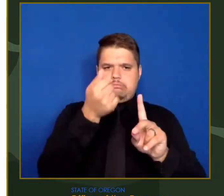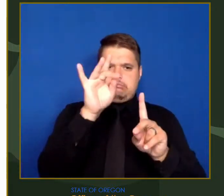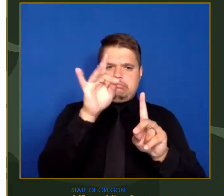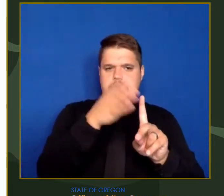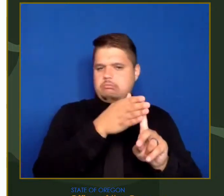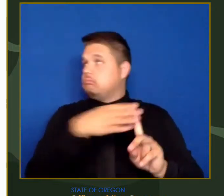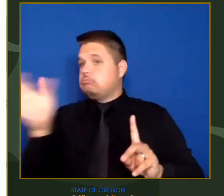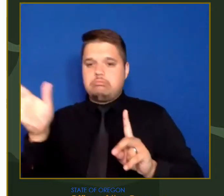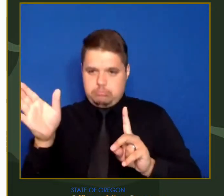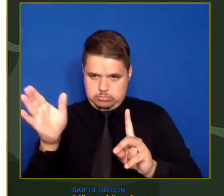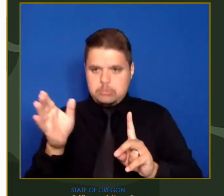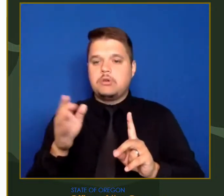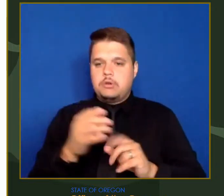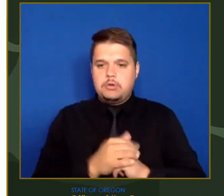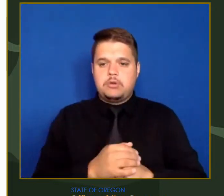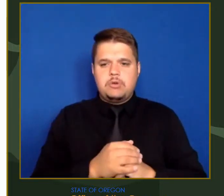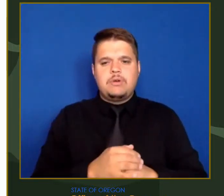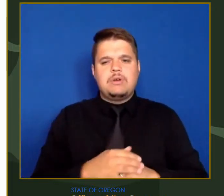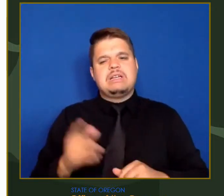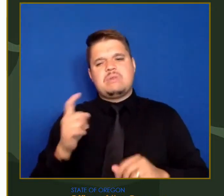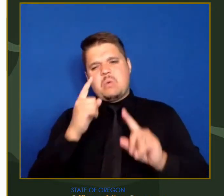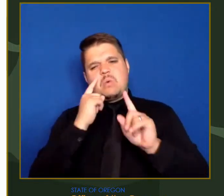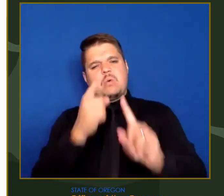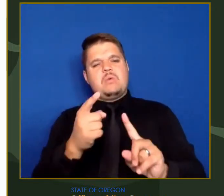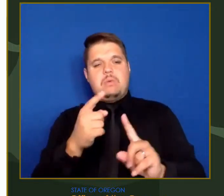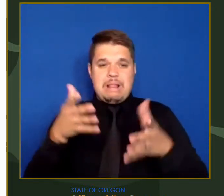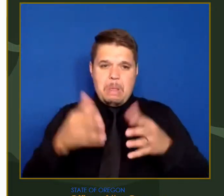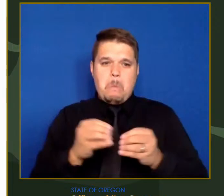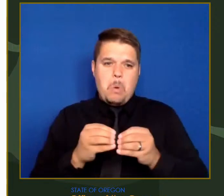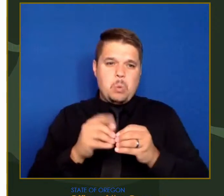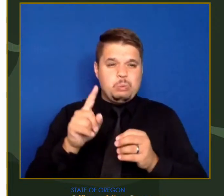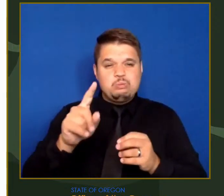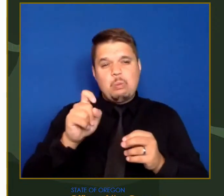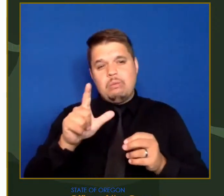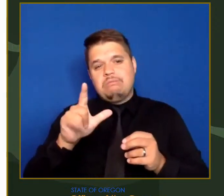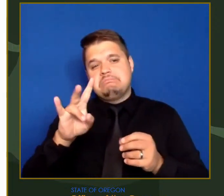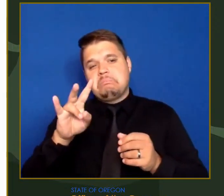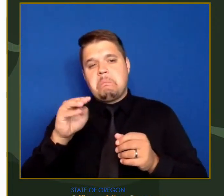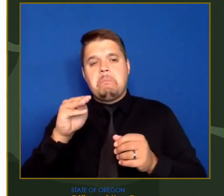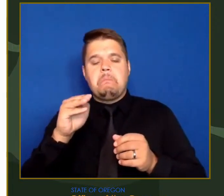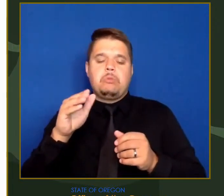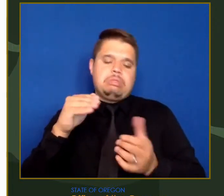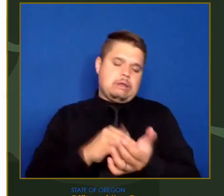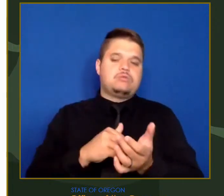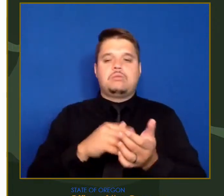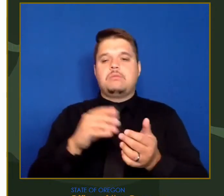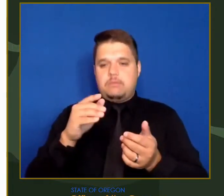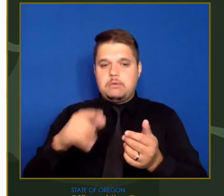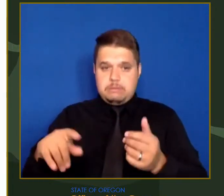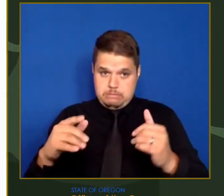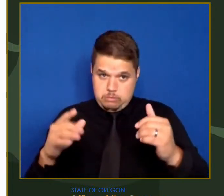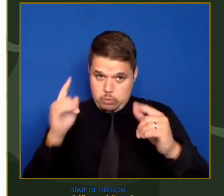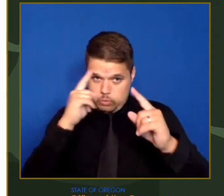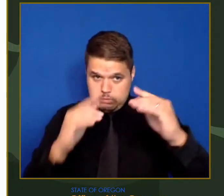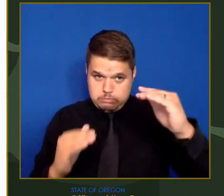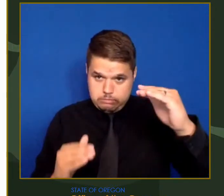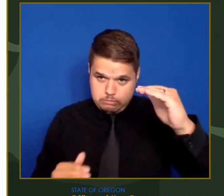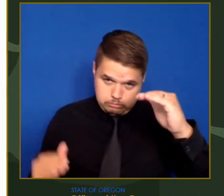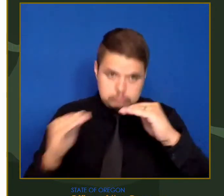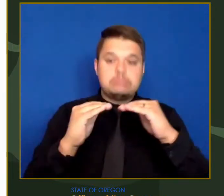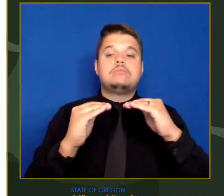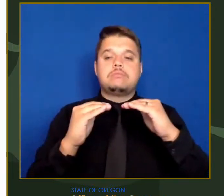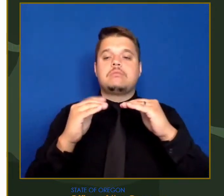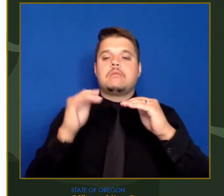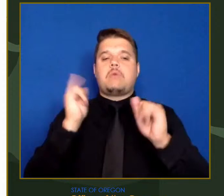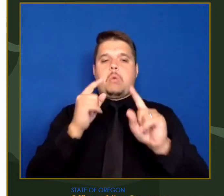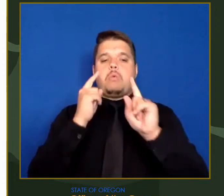approximately 127,000 more adults to reach our goal. Oregon ranks 18th in the nation in total population who've received at least one